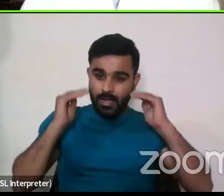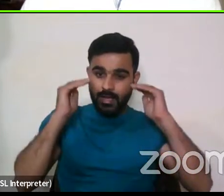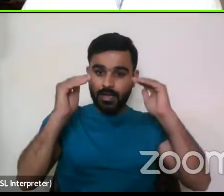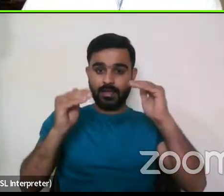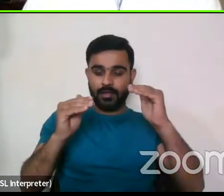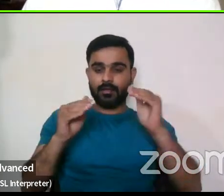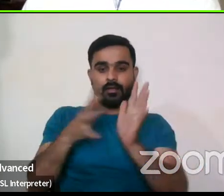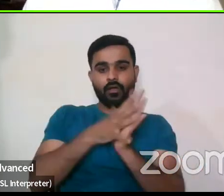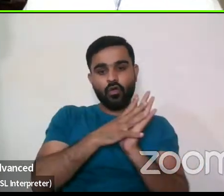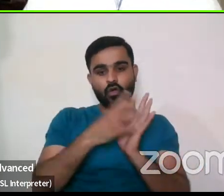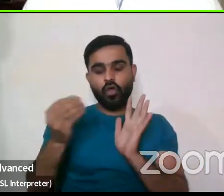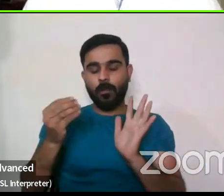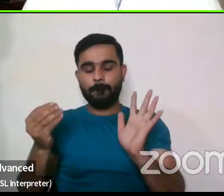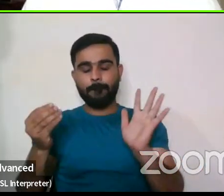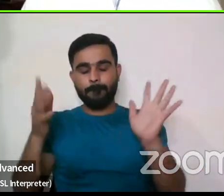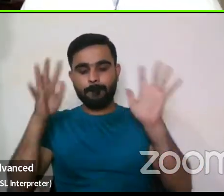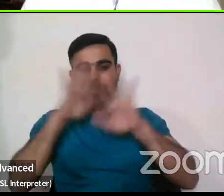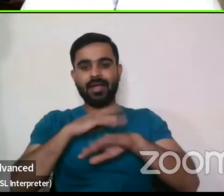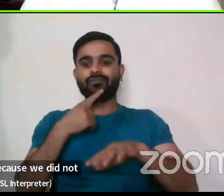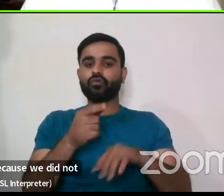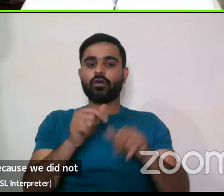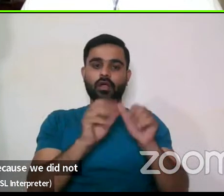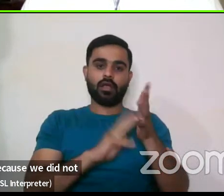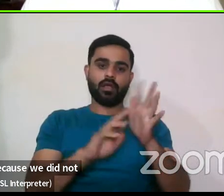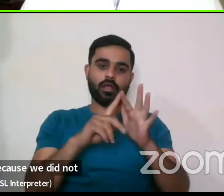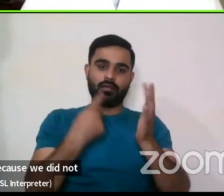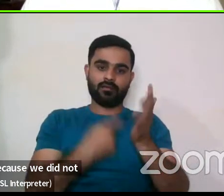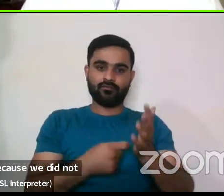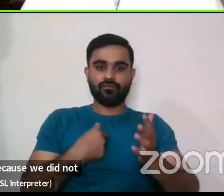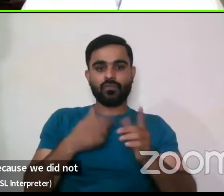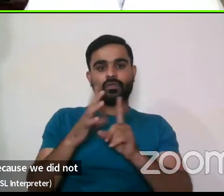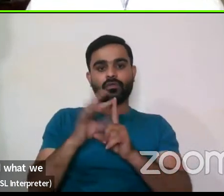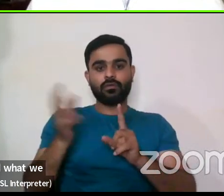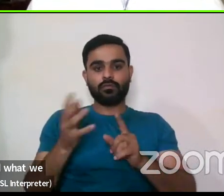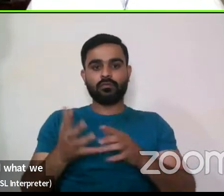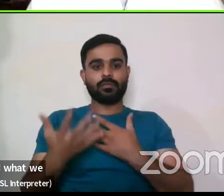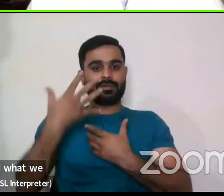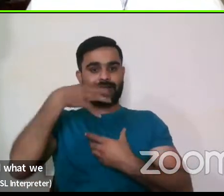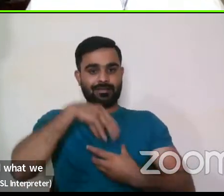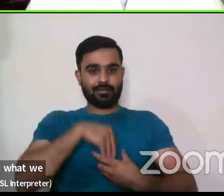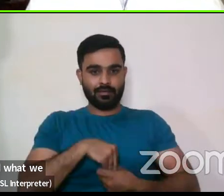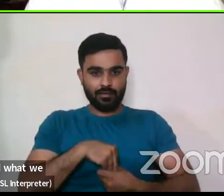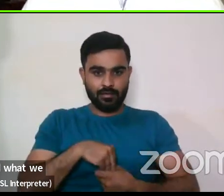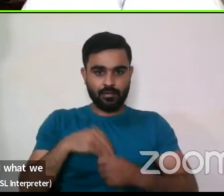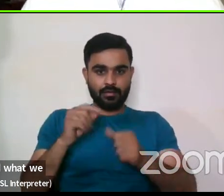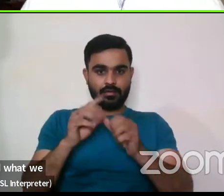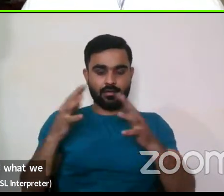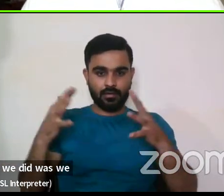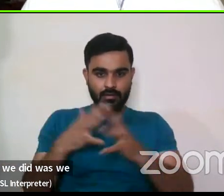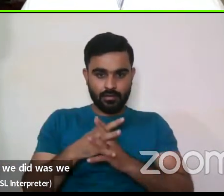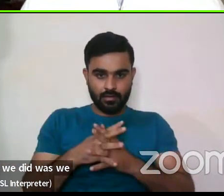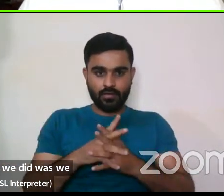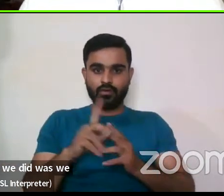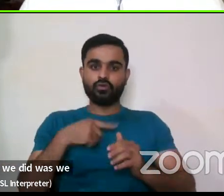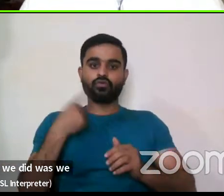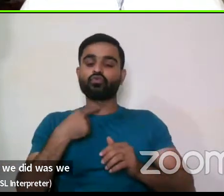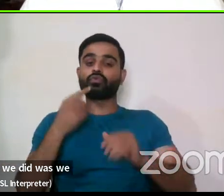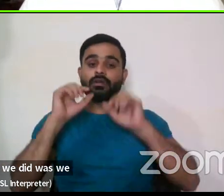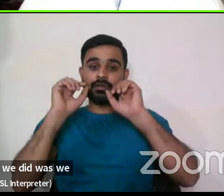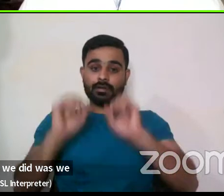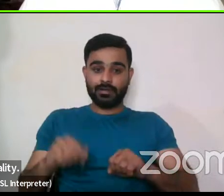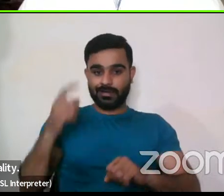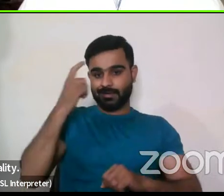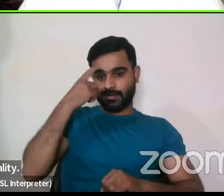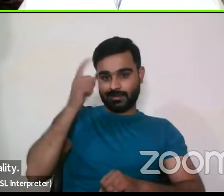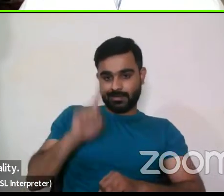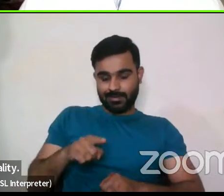not copy blindly, as Amber said. And what we did was we adapted the law to our reality. So I think